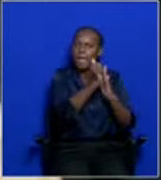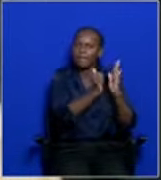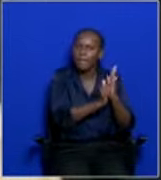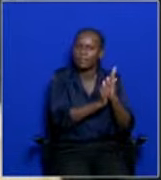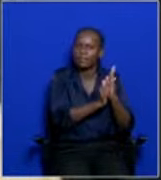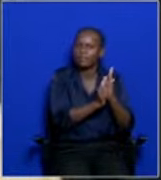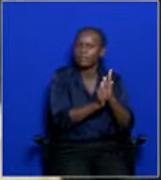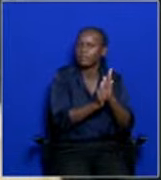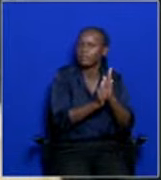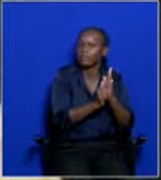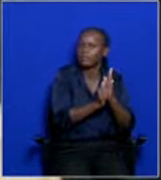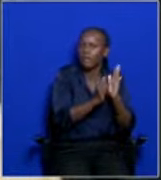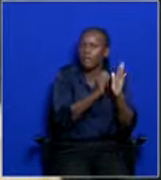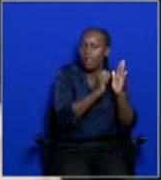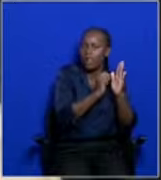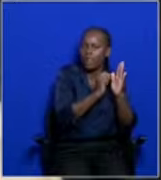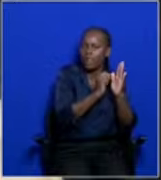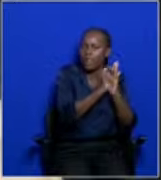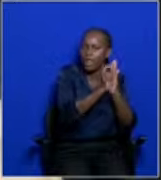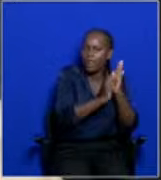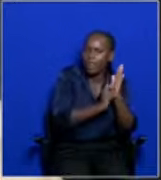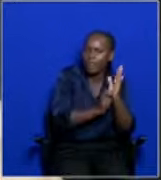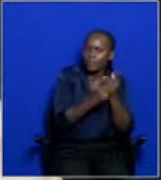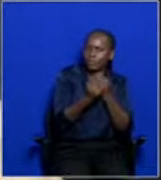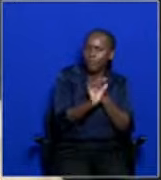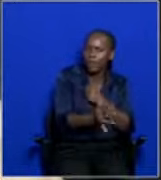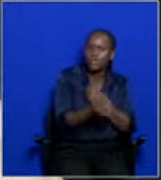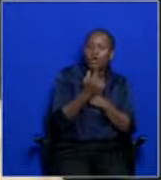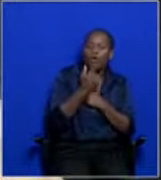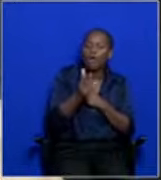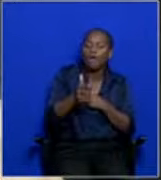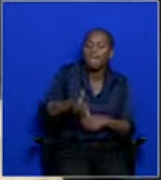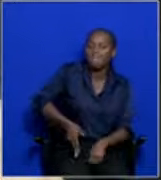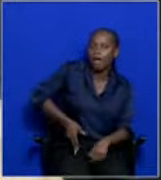you had, or do you have that kind of